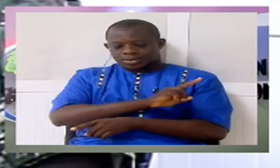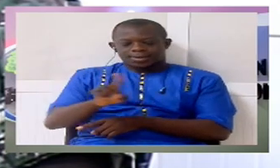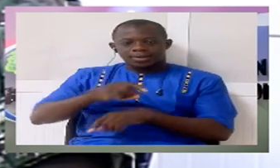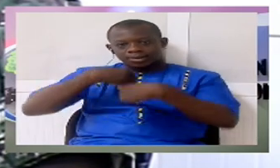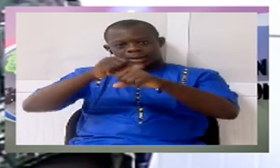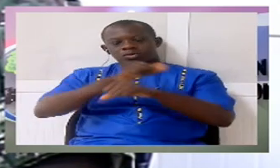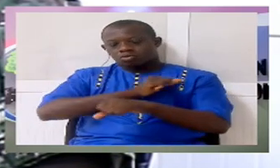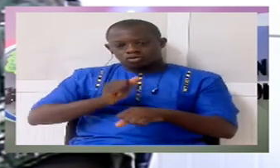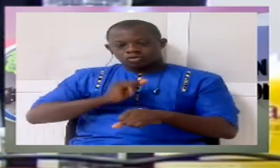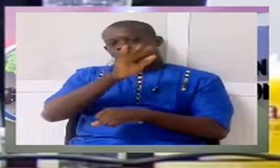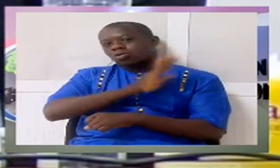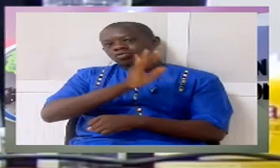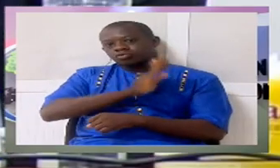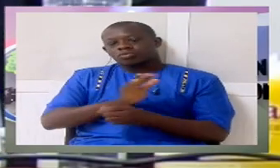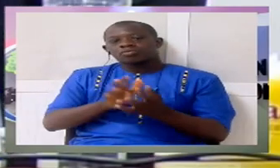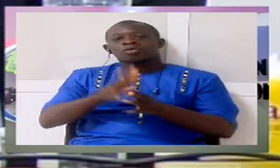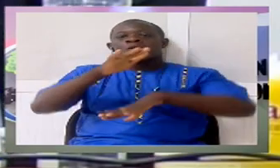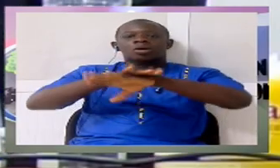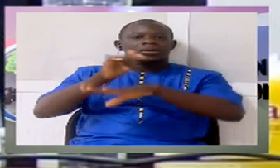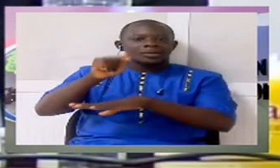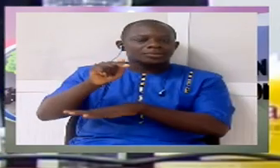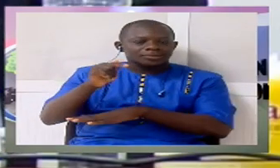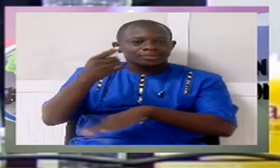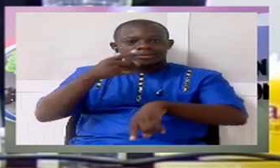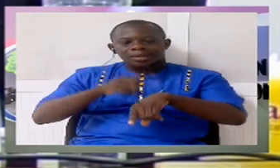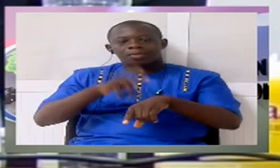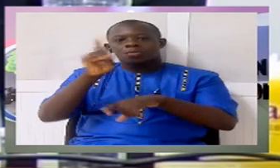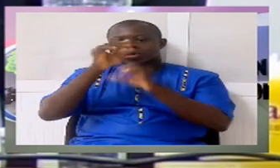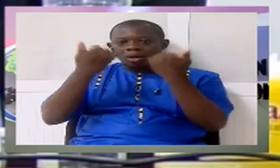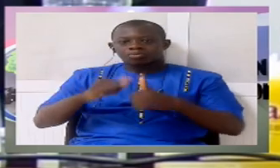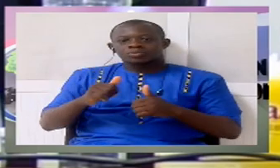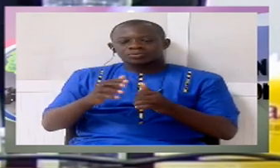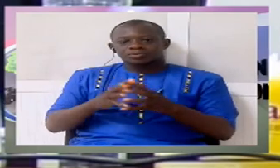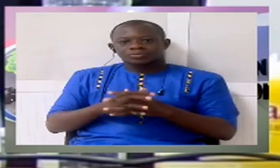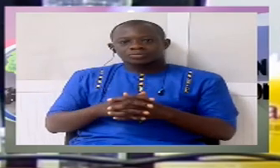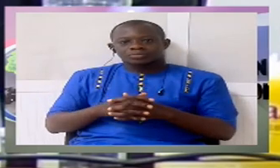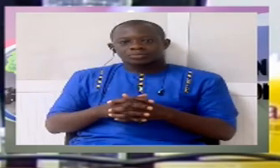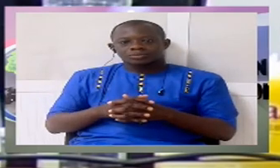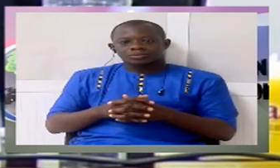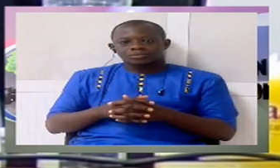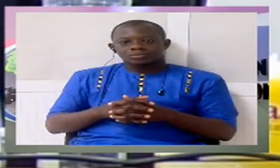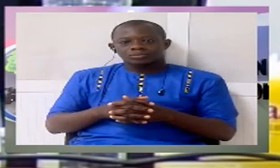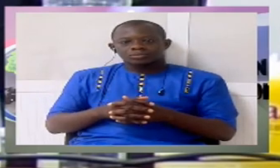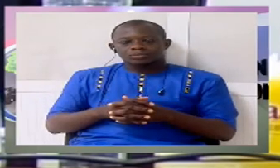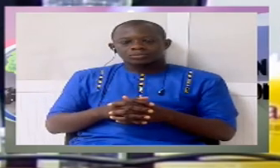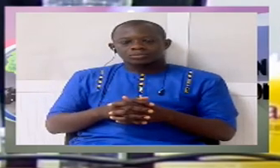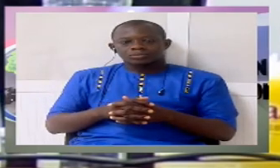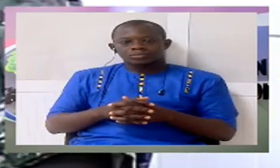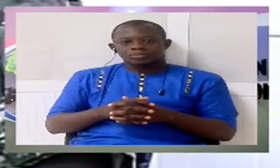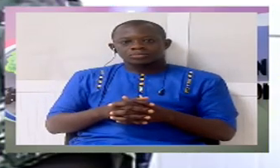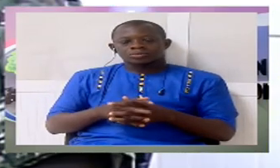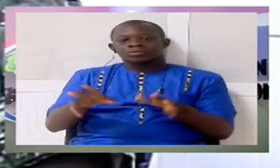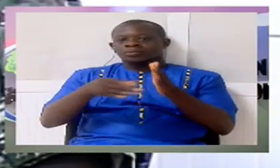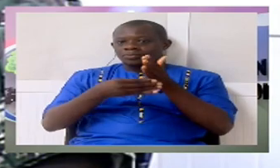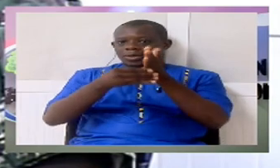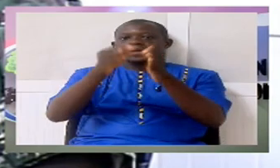as well. And on that particular occasion, the commander was in your vehicle. Te